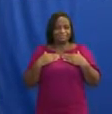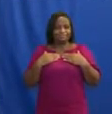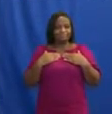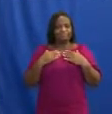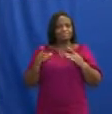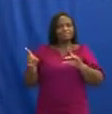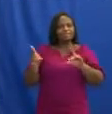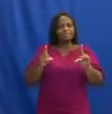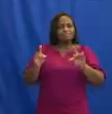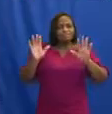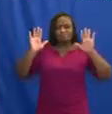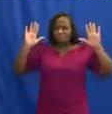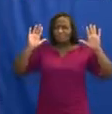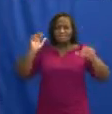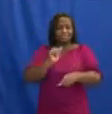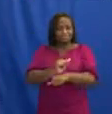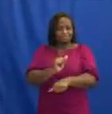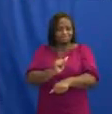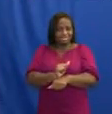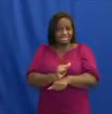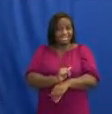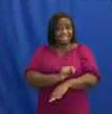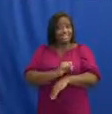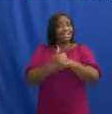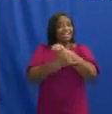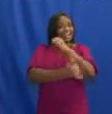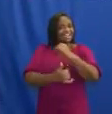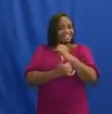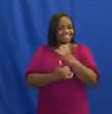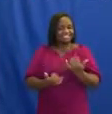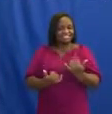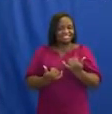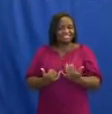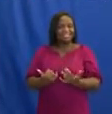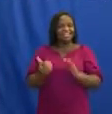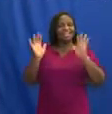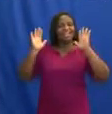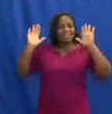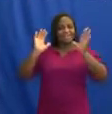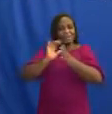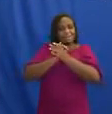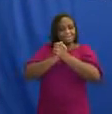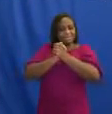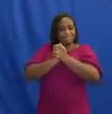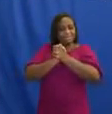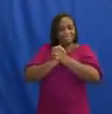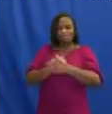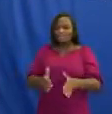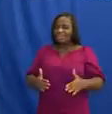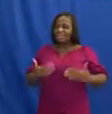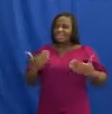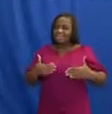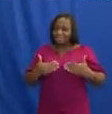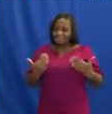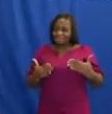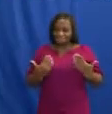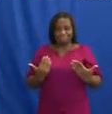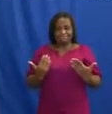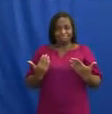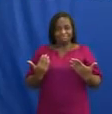They've done a yeoman's job, and our nation is indebted to them. We're grateful also,